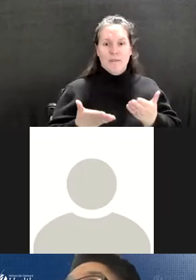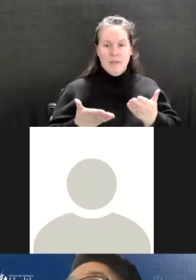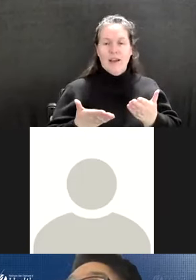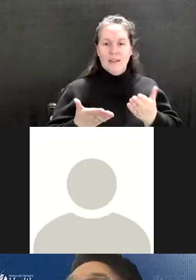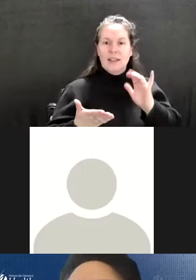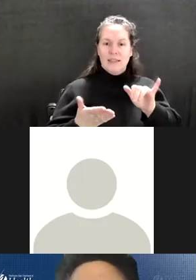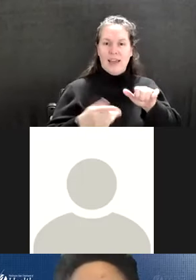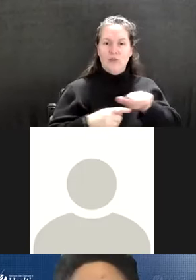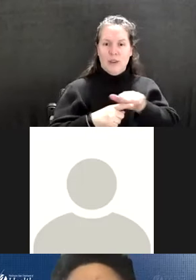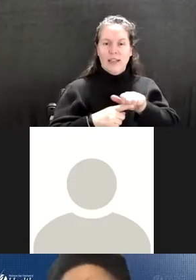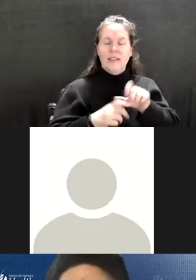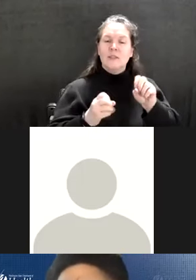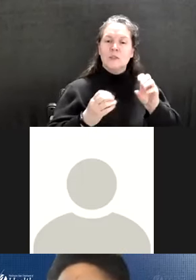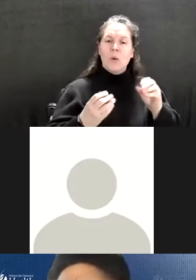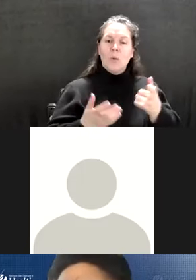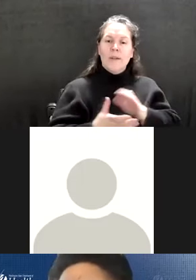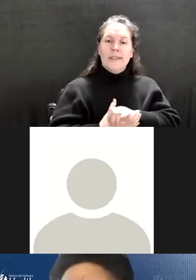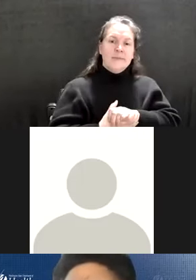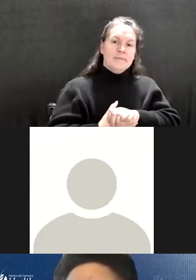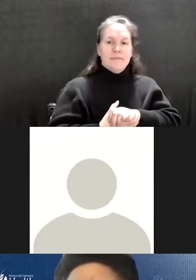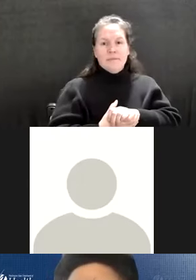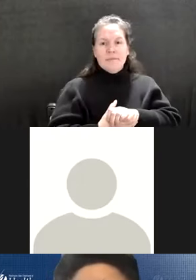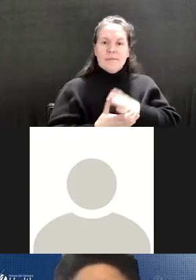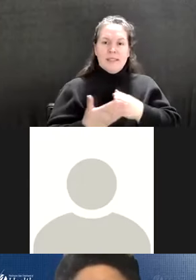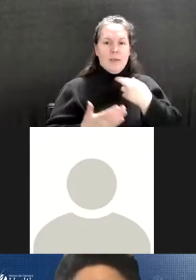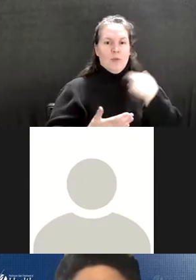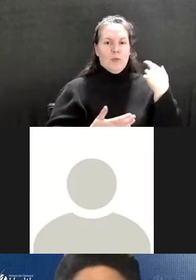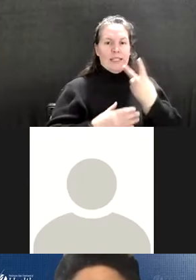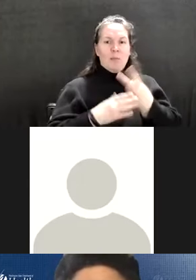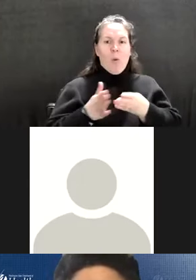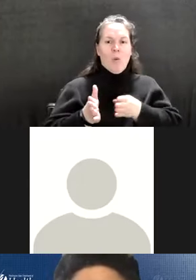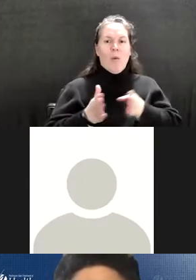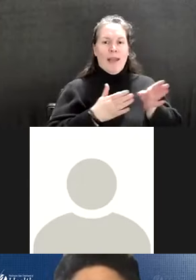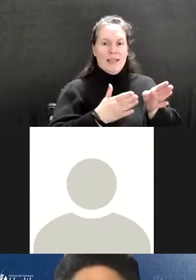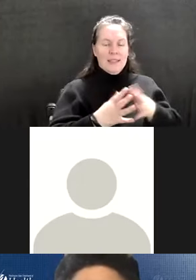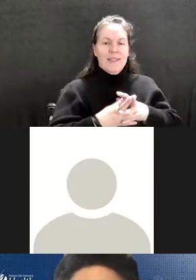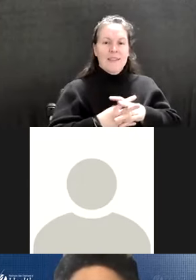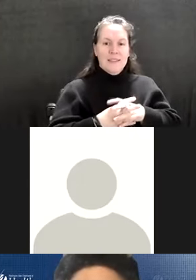that. So there is some risk both ways.